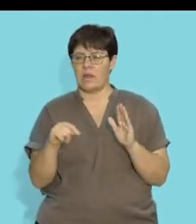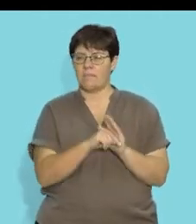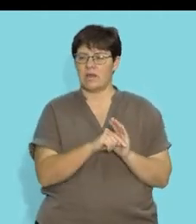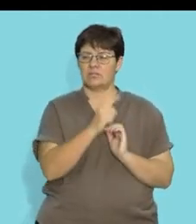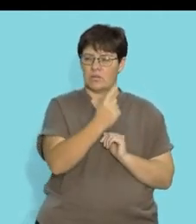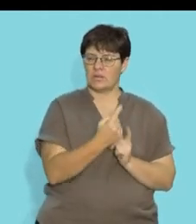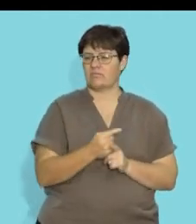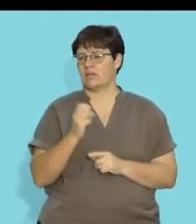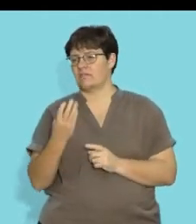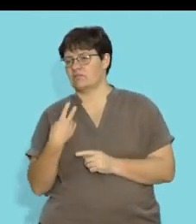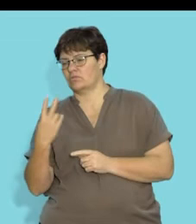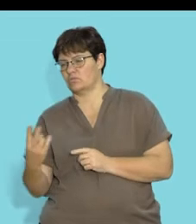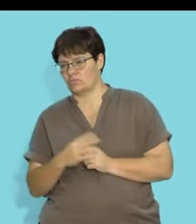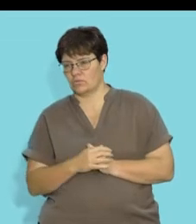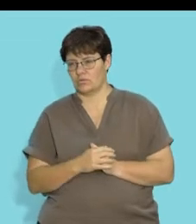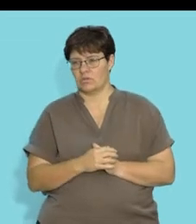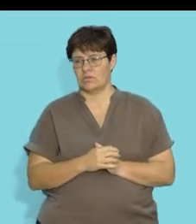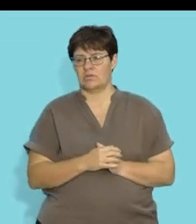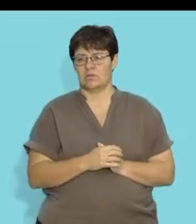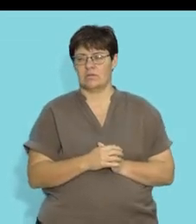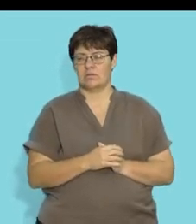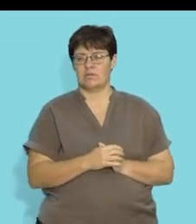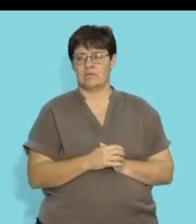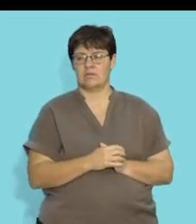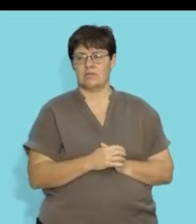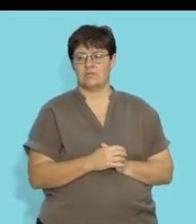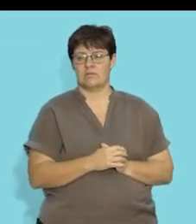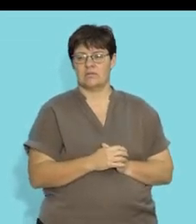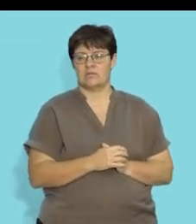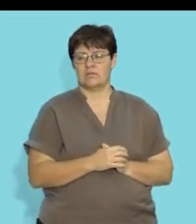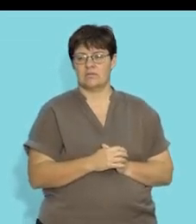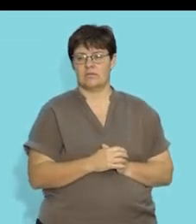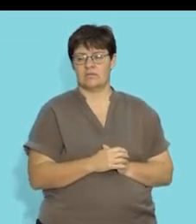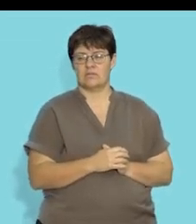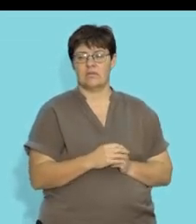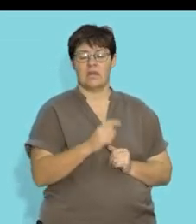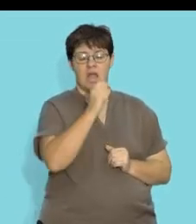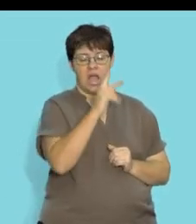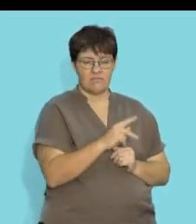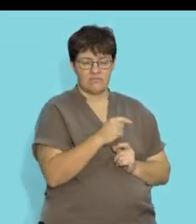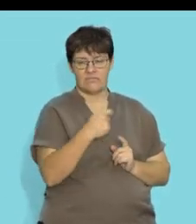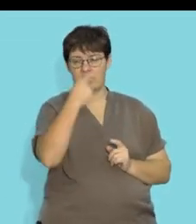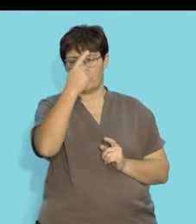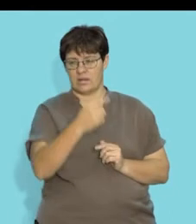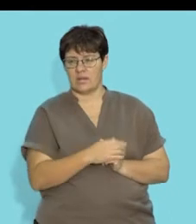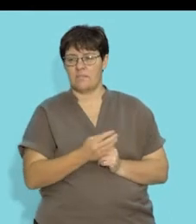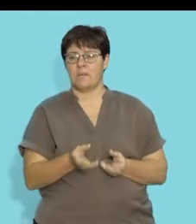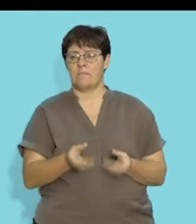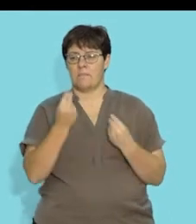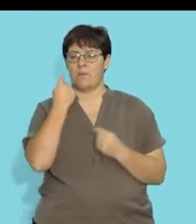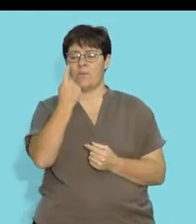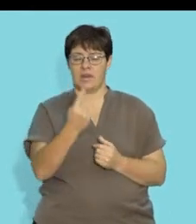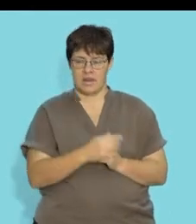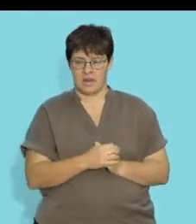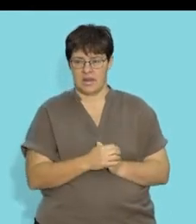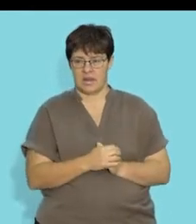2. If I substitute minus 1 by the 0 by the x there, it will give